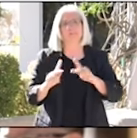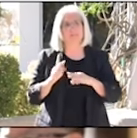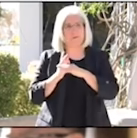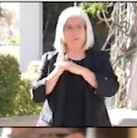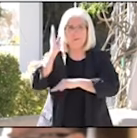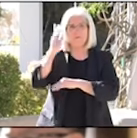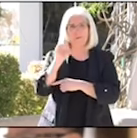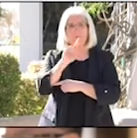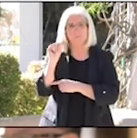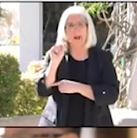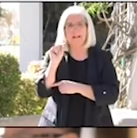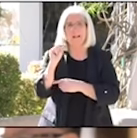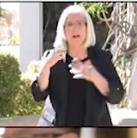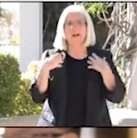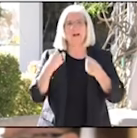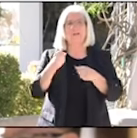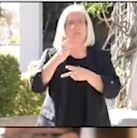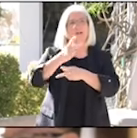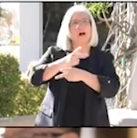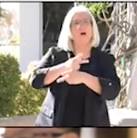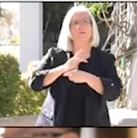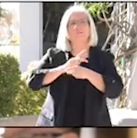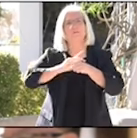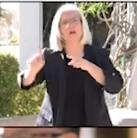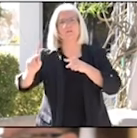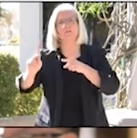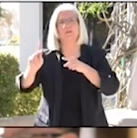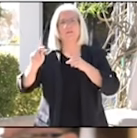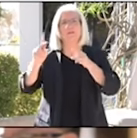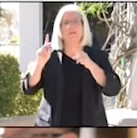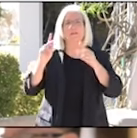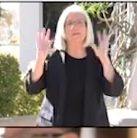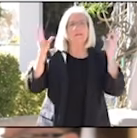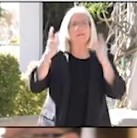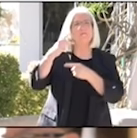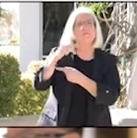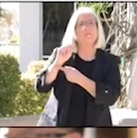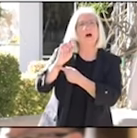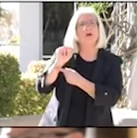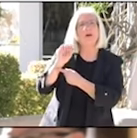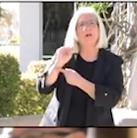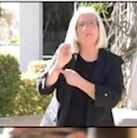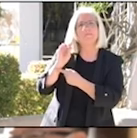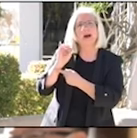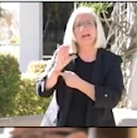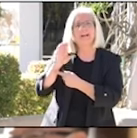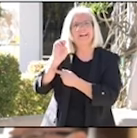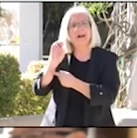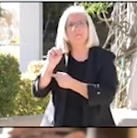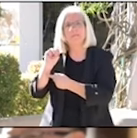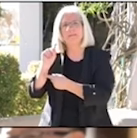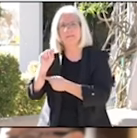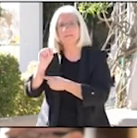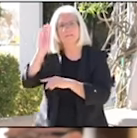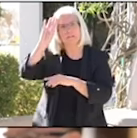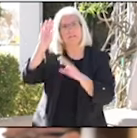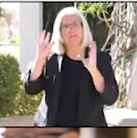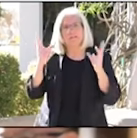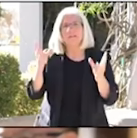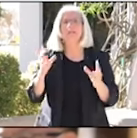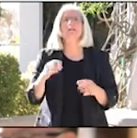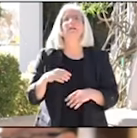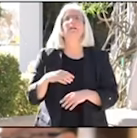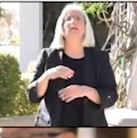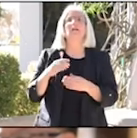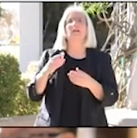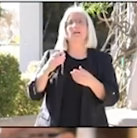over 20 healthcare professionals and paramedics who are dealing with the front lines of the increase in hospitalizations here in Santa